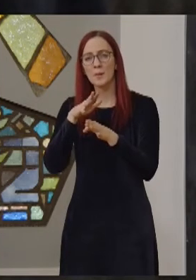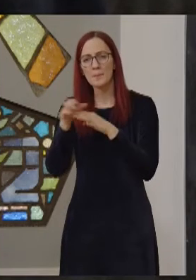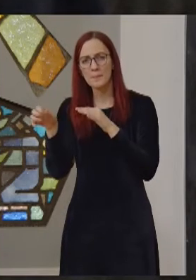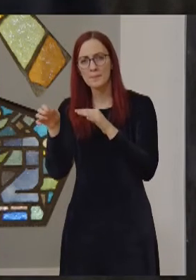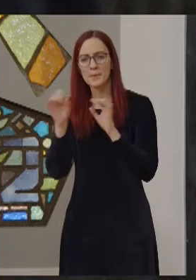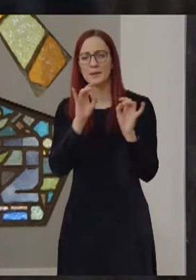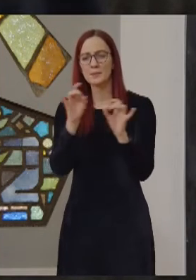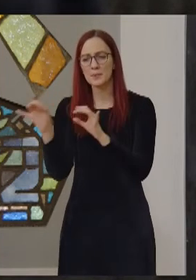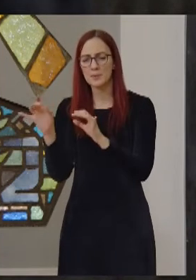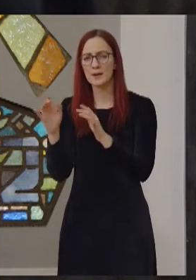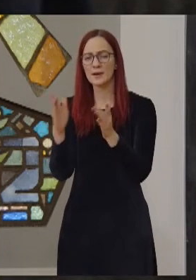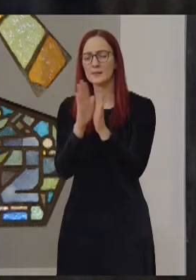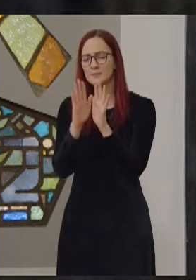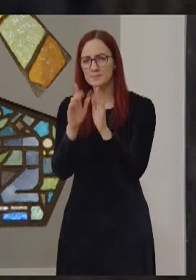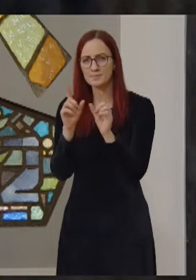and